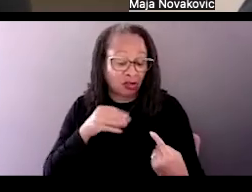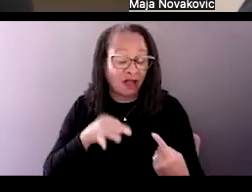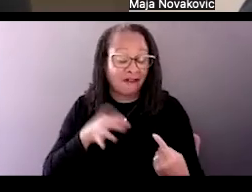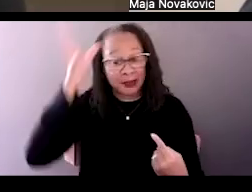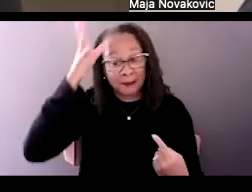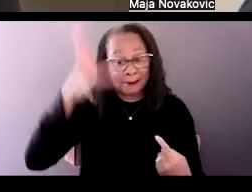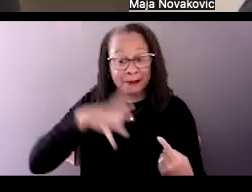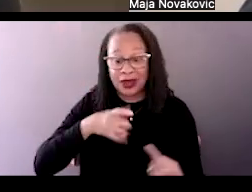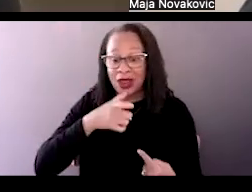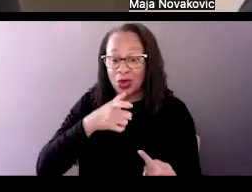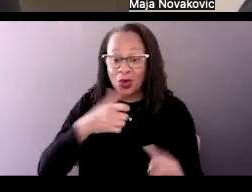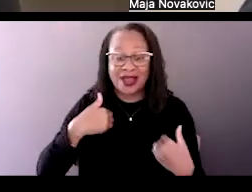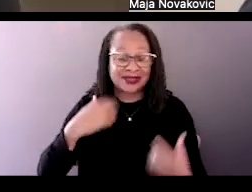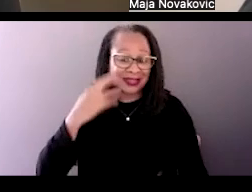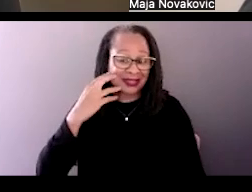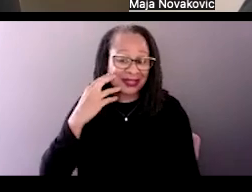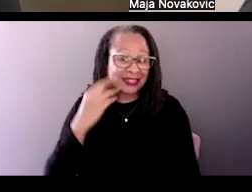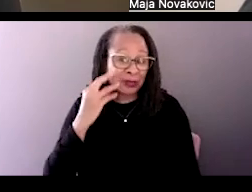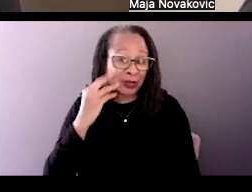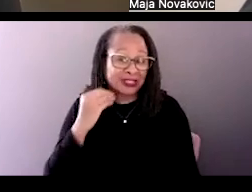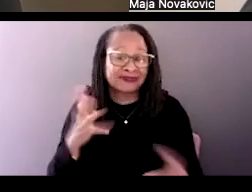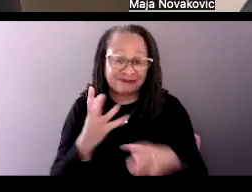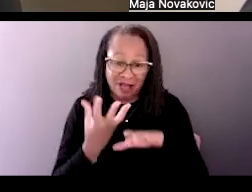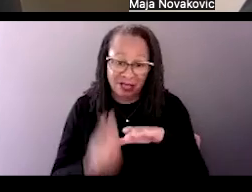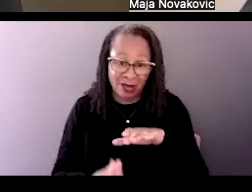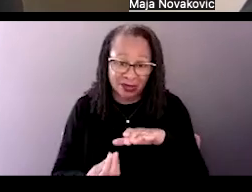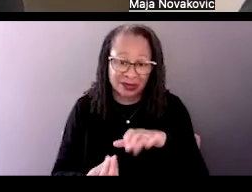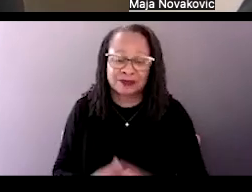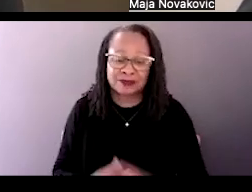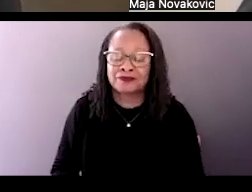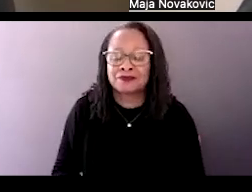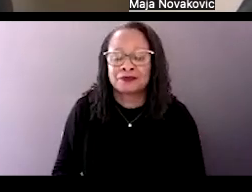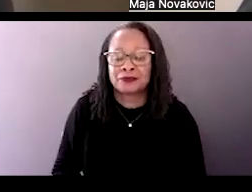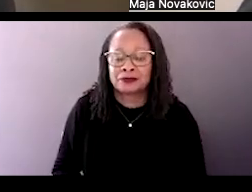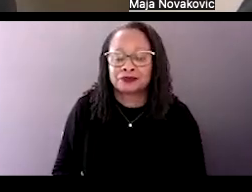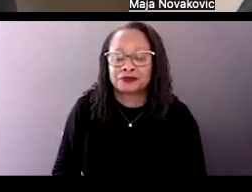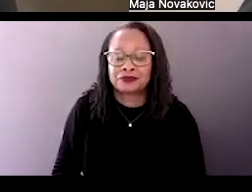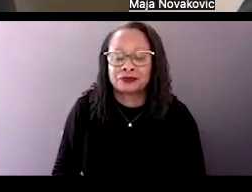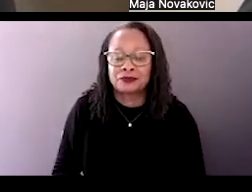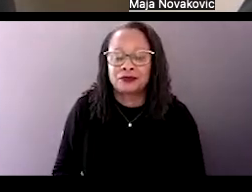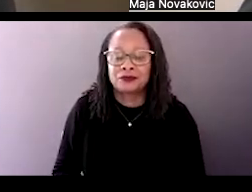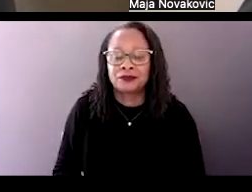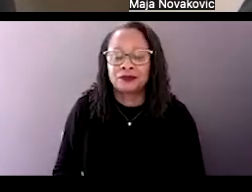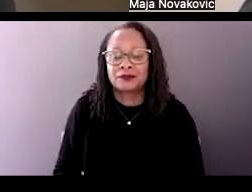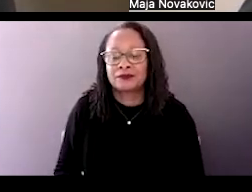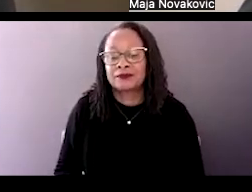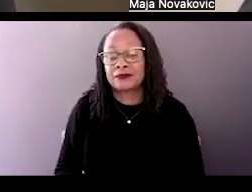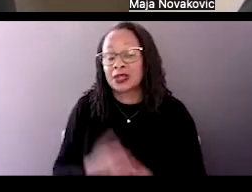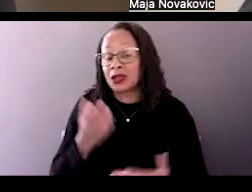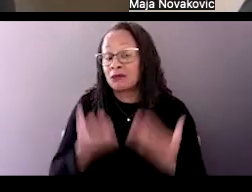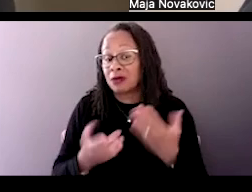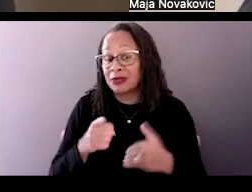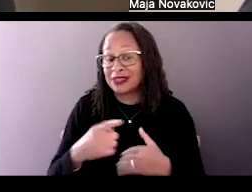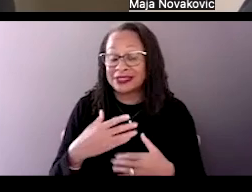has experienced the loss. And probably this film is the